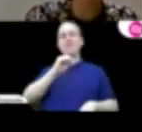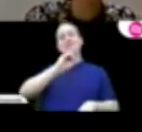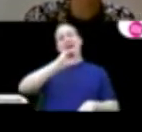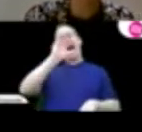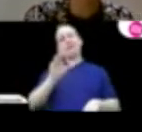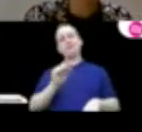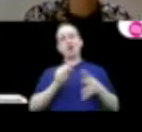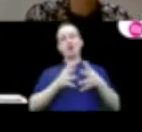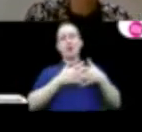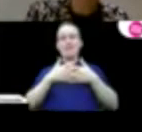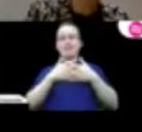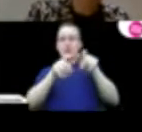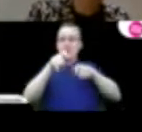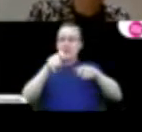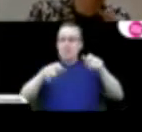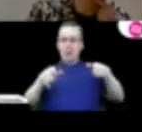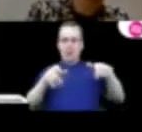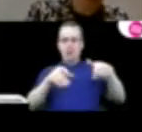people?